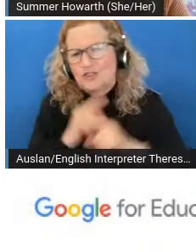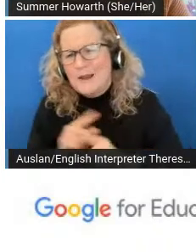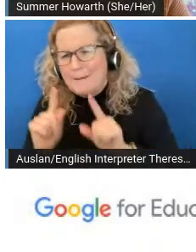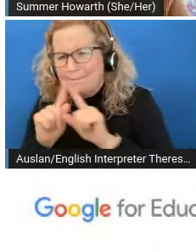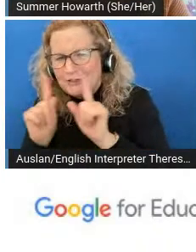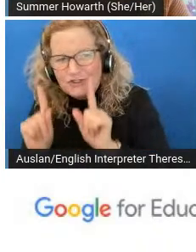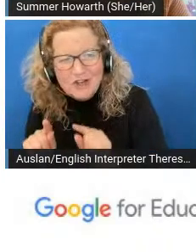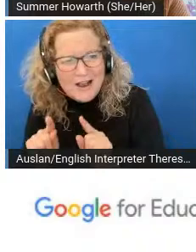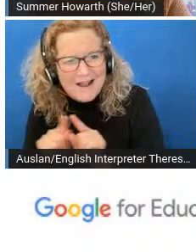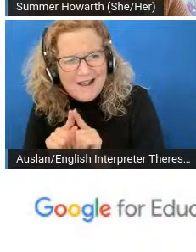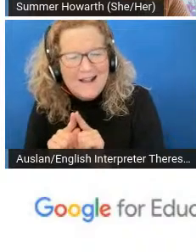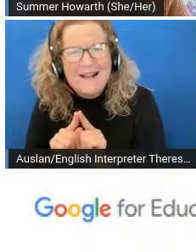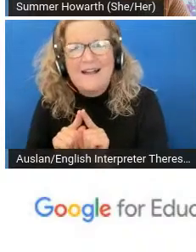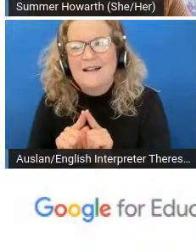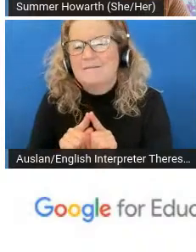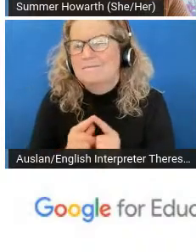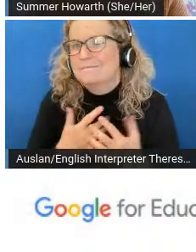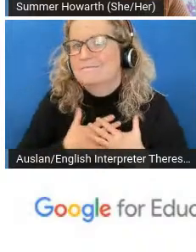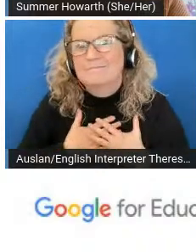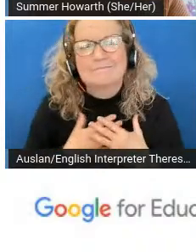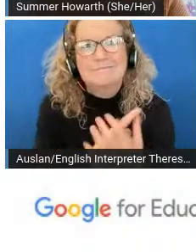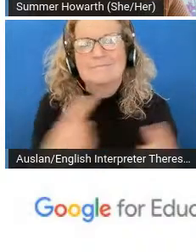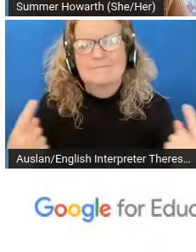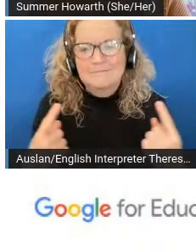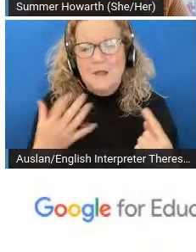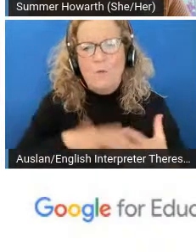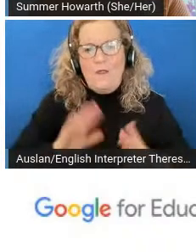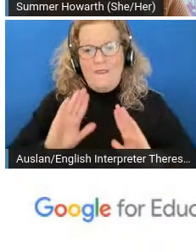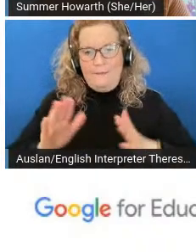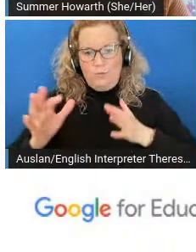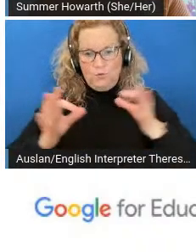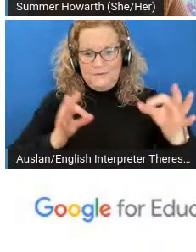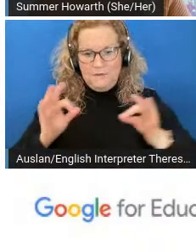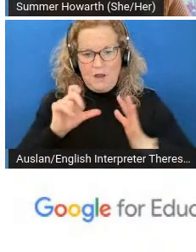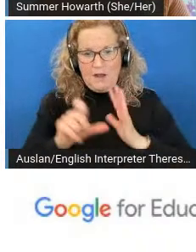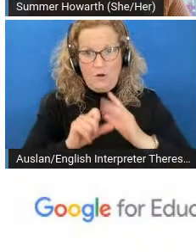they want. And what I want them to do is to design a piece of code